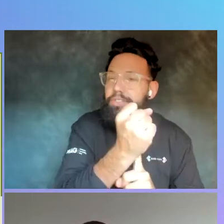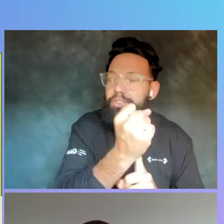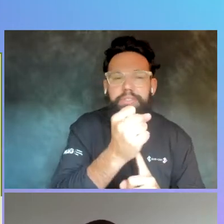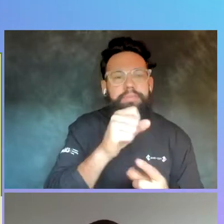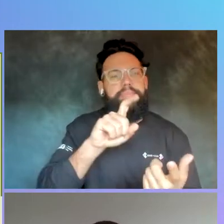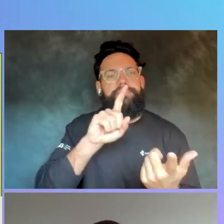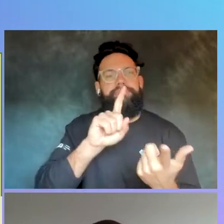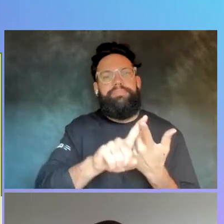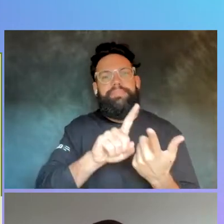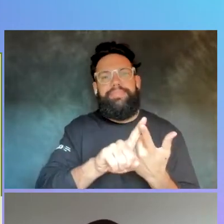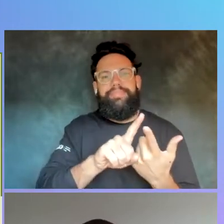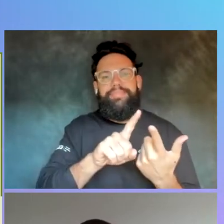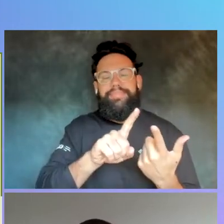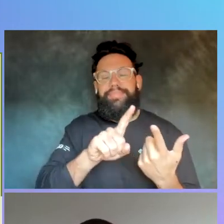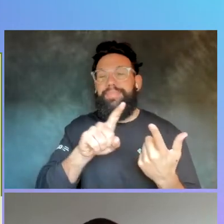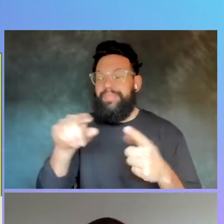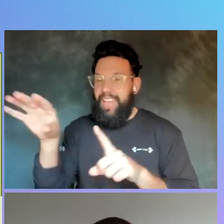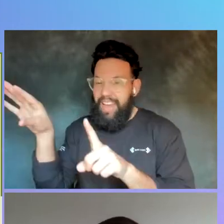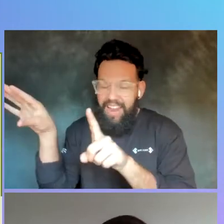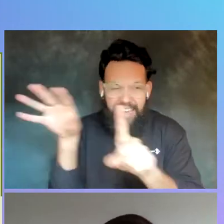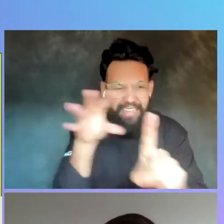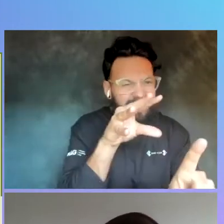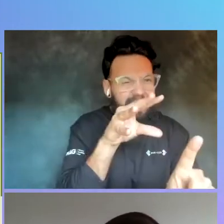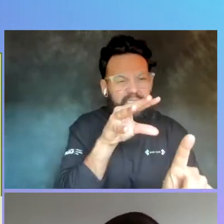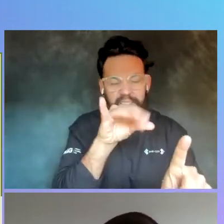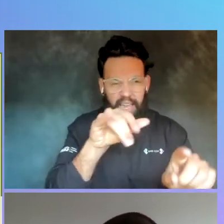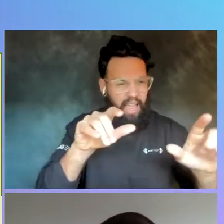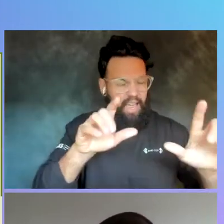that you have reached it, and then trigger the check.